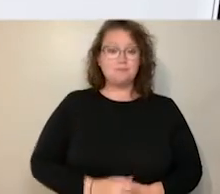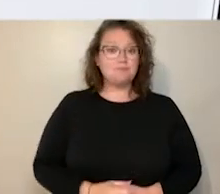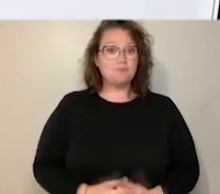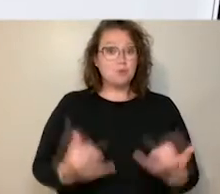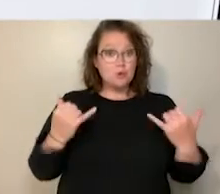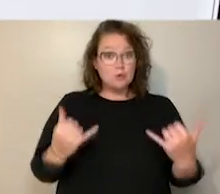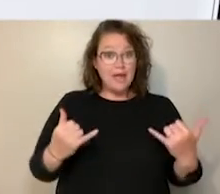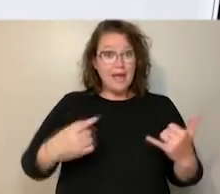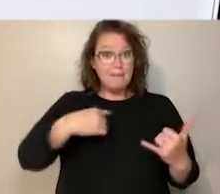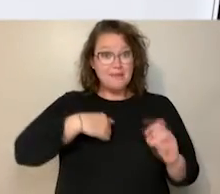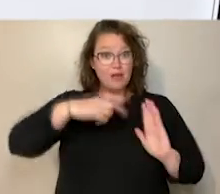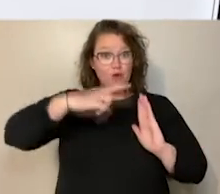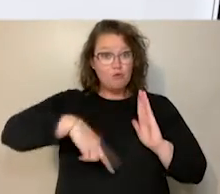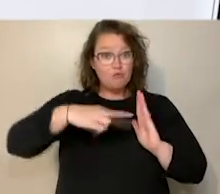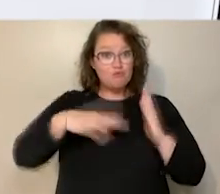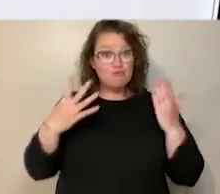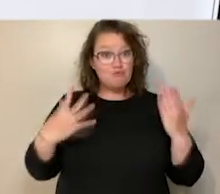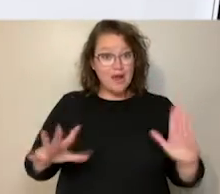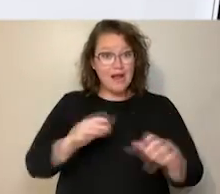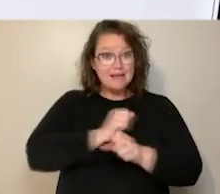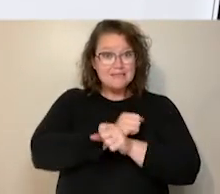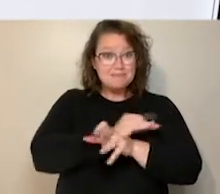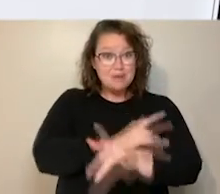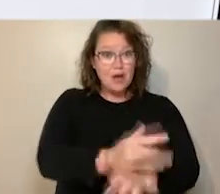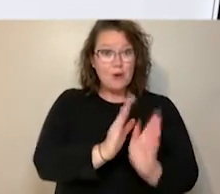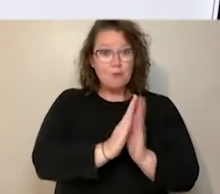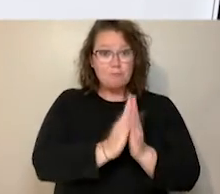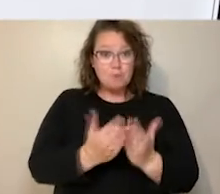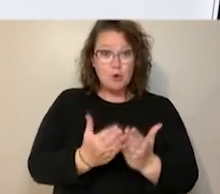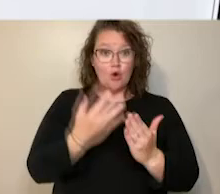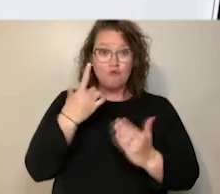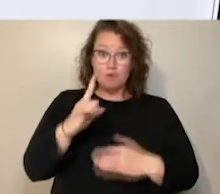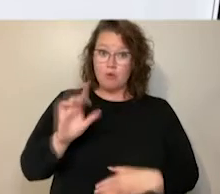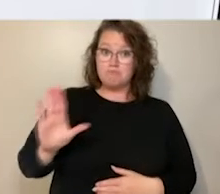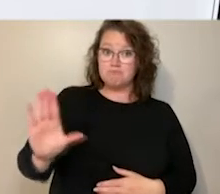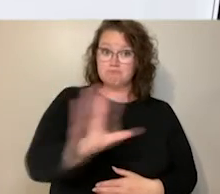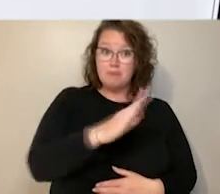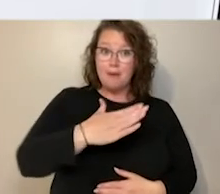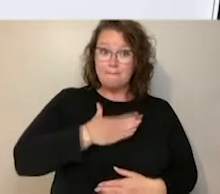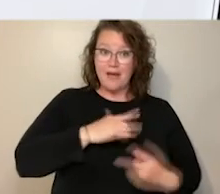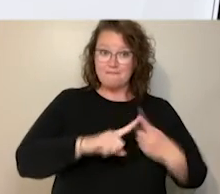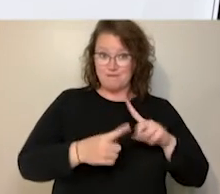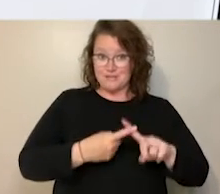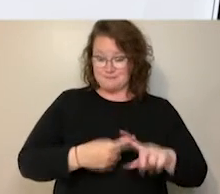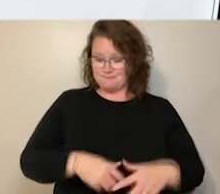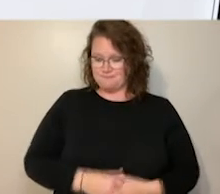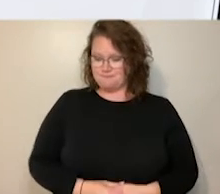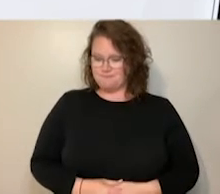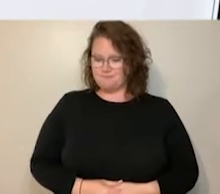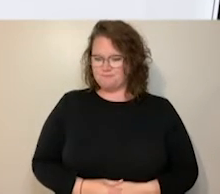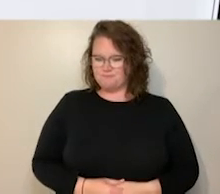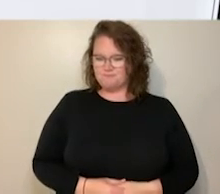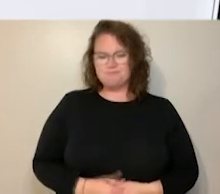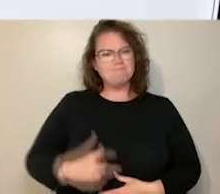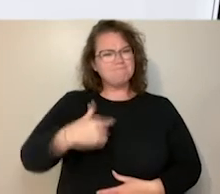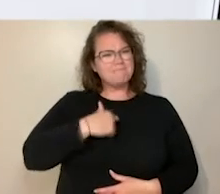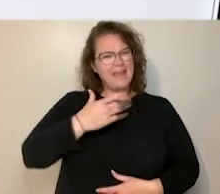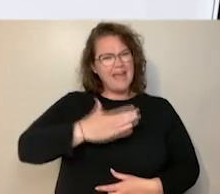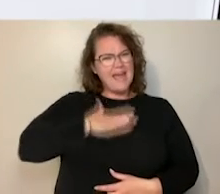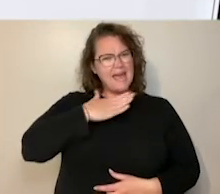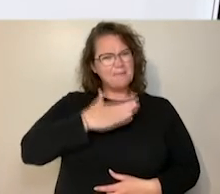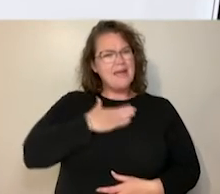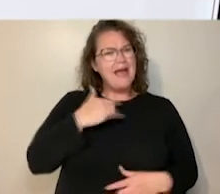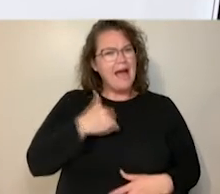Today, I read a spider book to my friends. Now I'm going to think what else I want to say. You know, I was happy I was able to talk to you about how